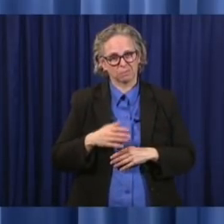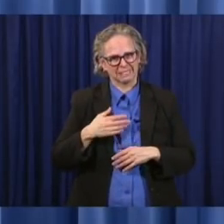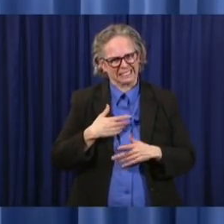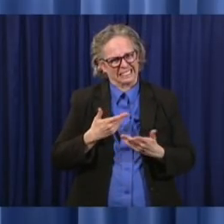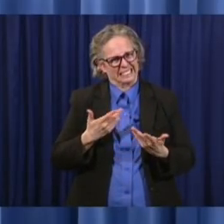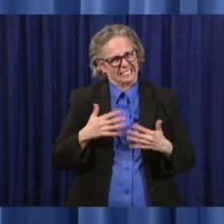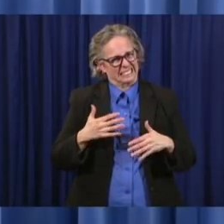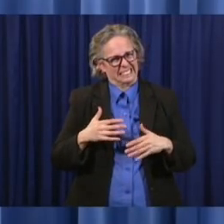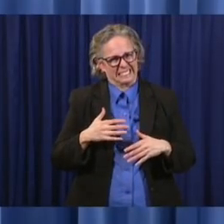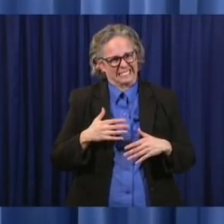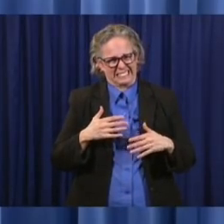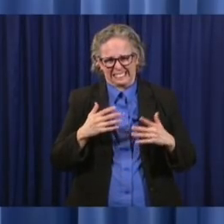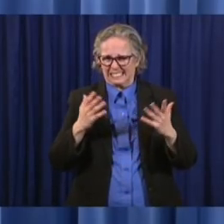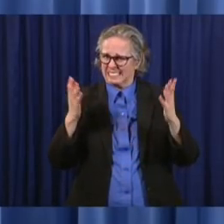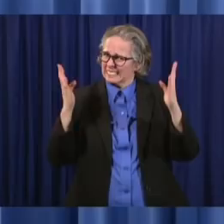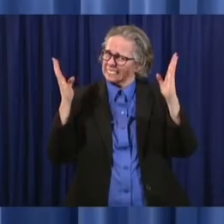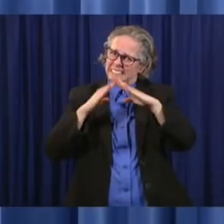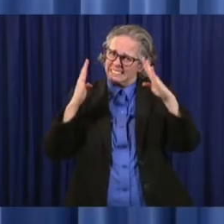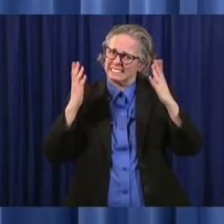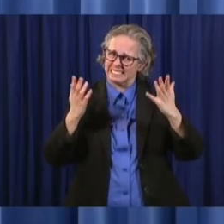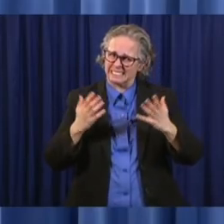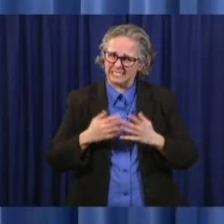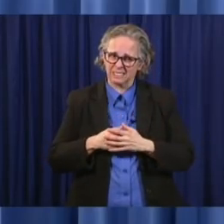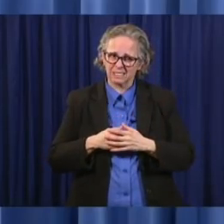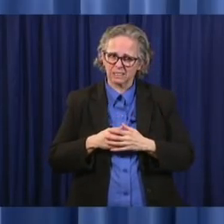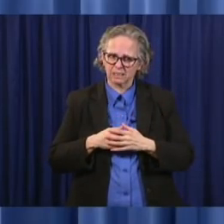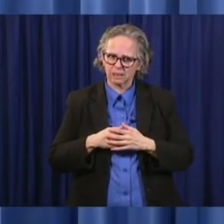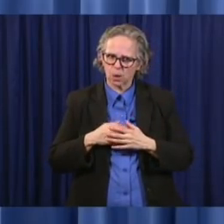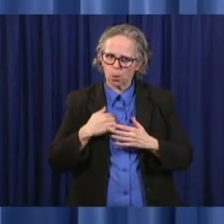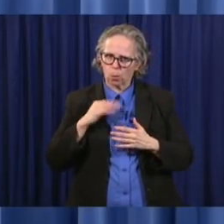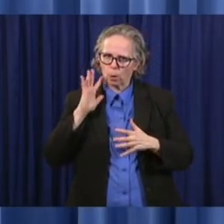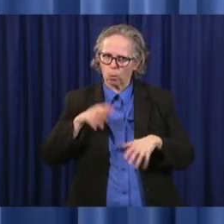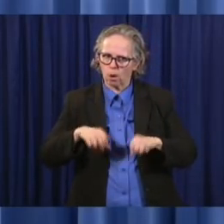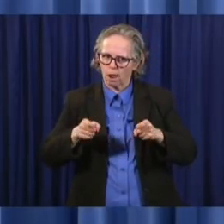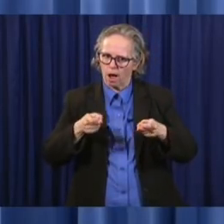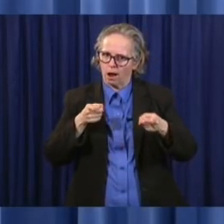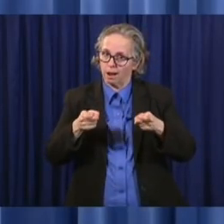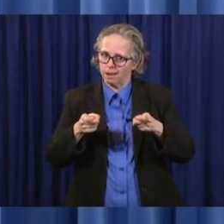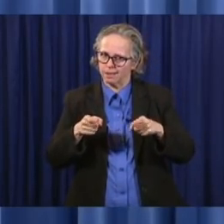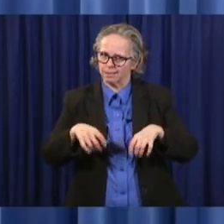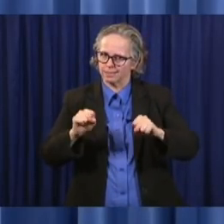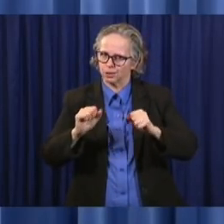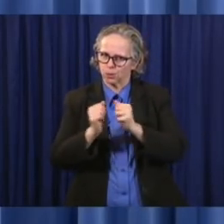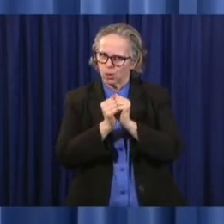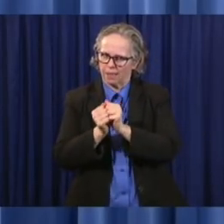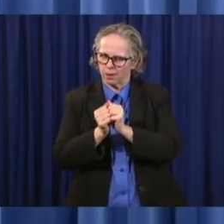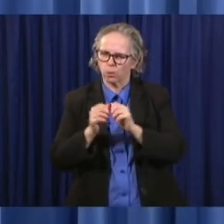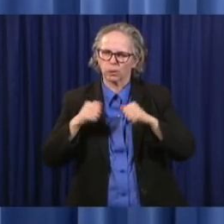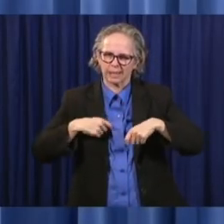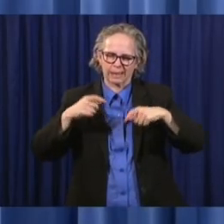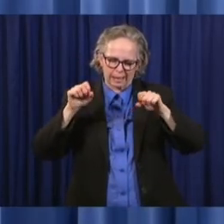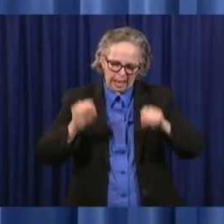big trouble. But we control this, all of us, collectively, and we can do it. Thank you, Governor.